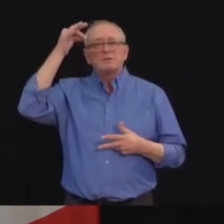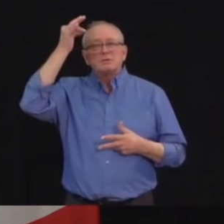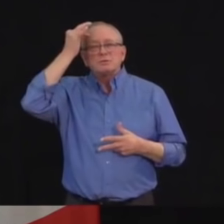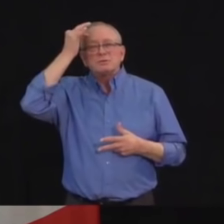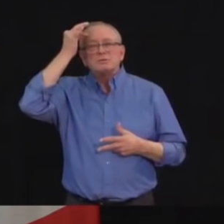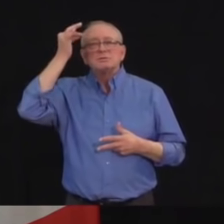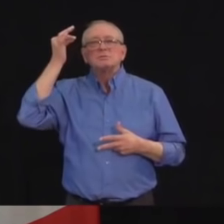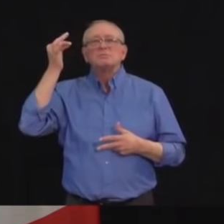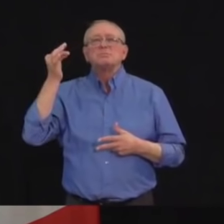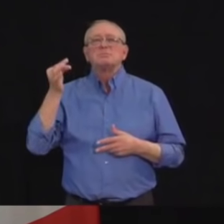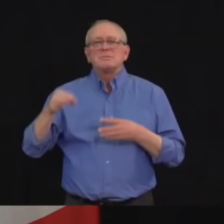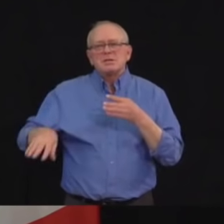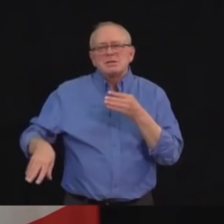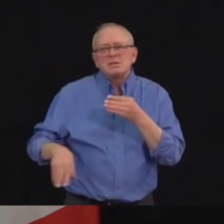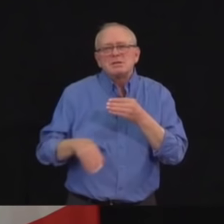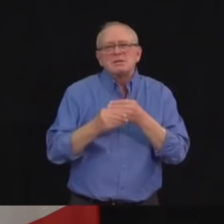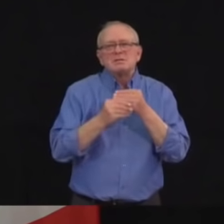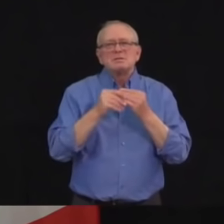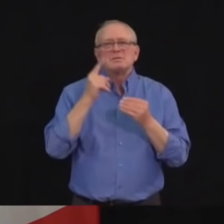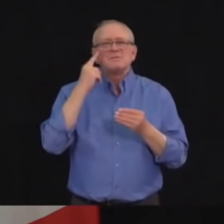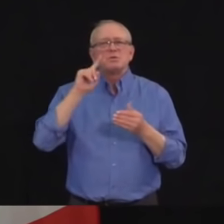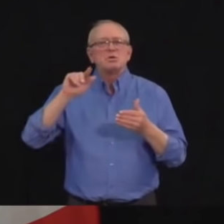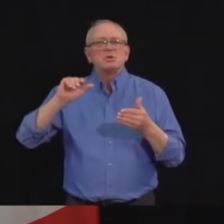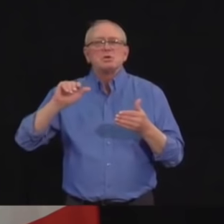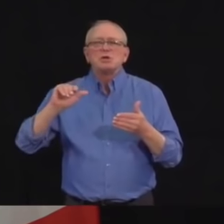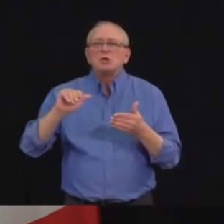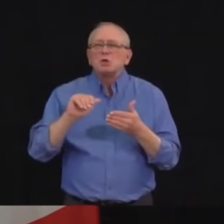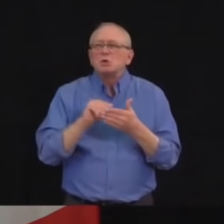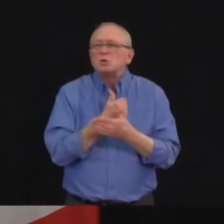to help Canadian businesses get the financing that they need,